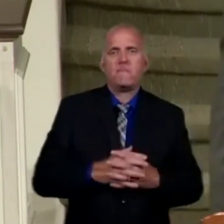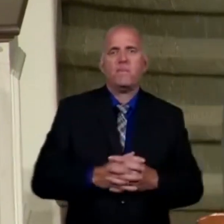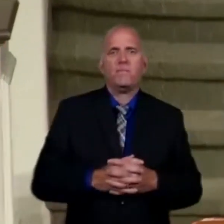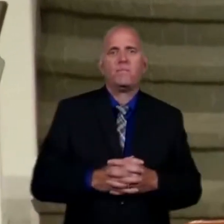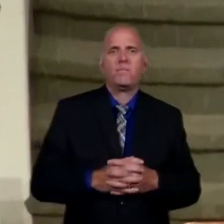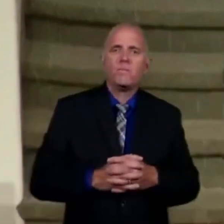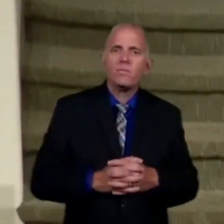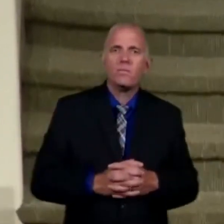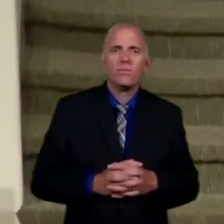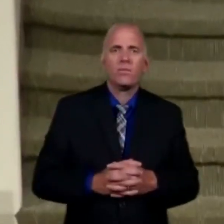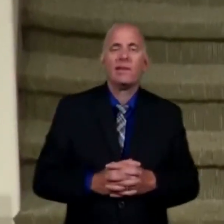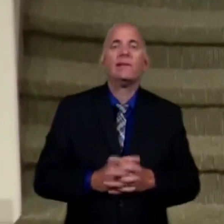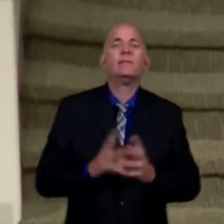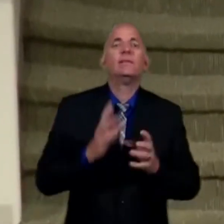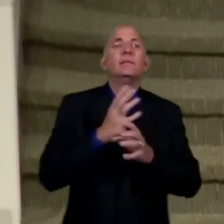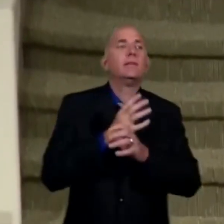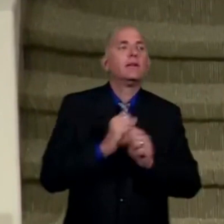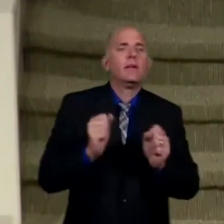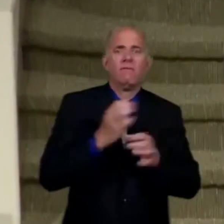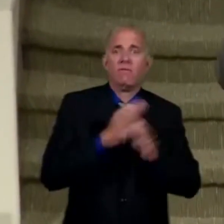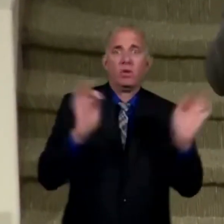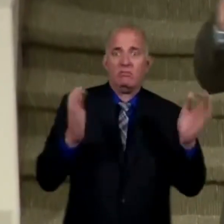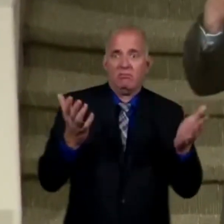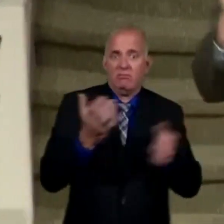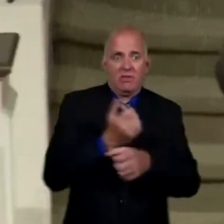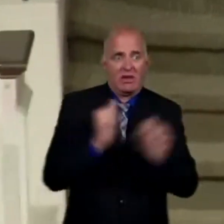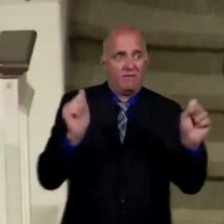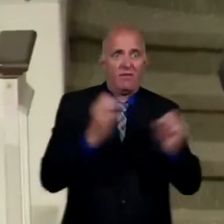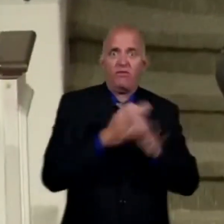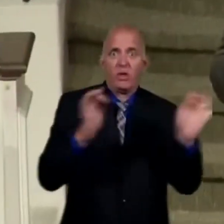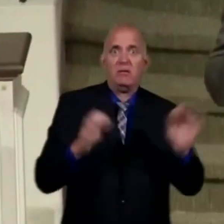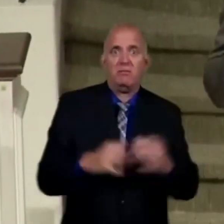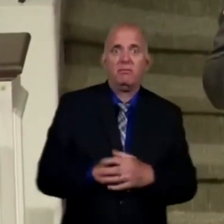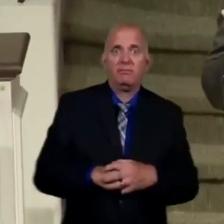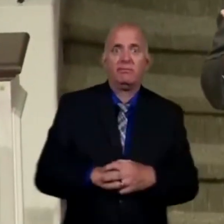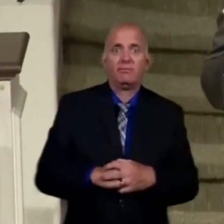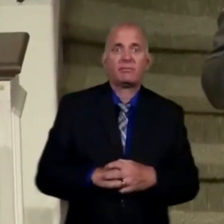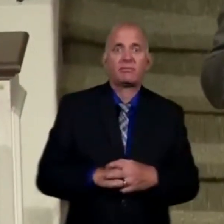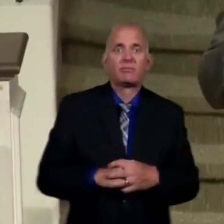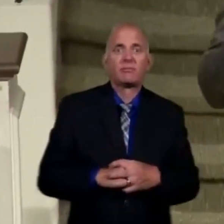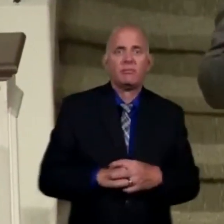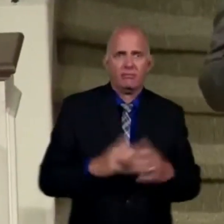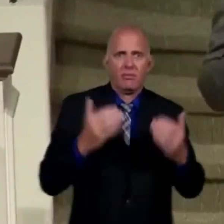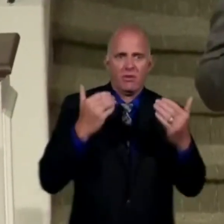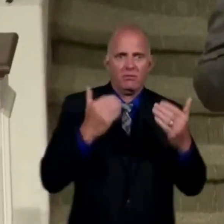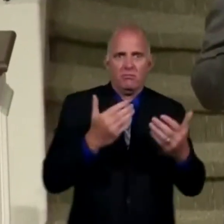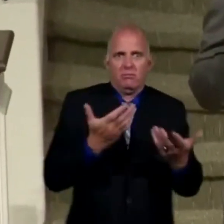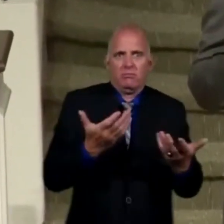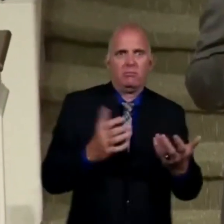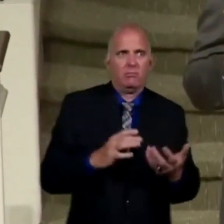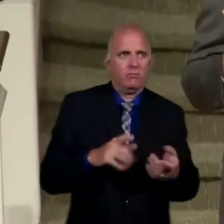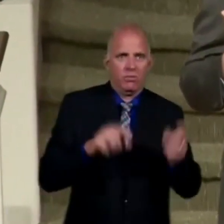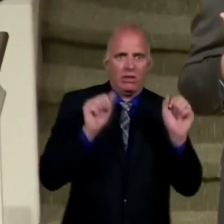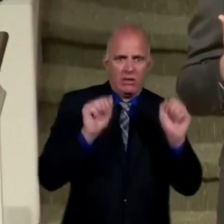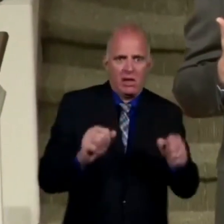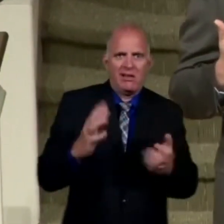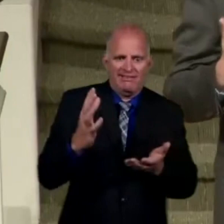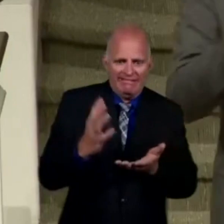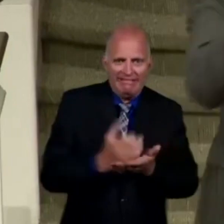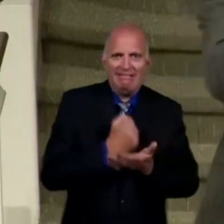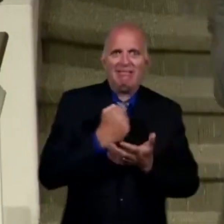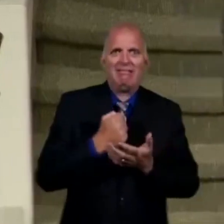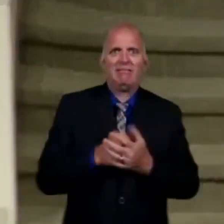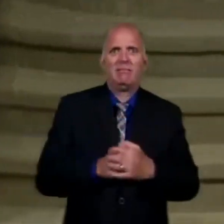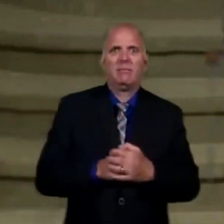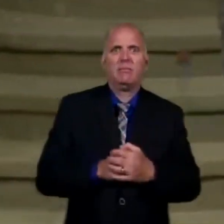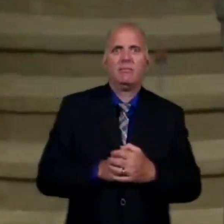this, salvation is free. And it's close. It's near to you. Some of